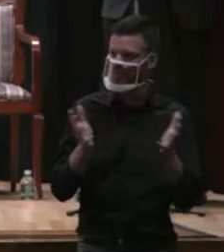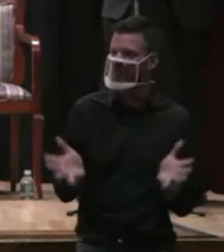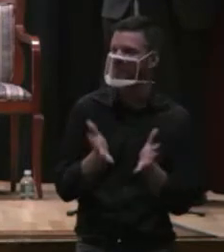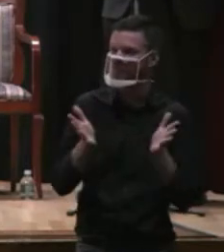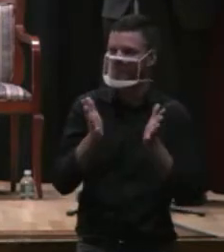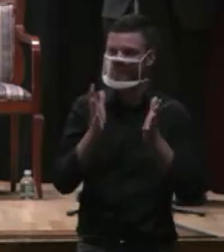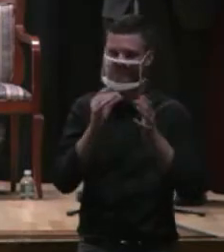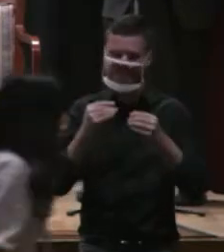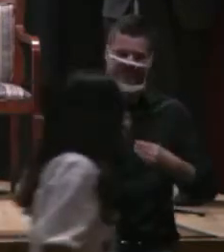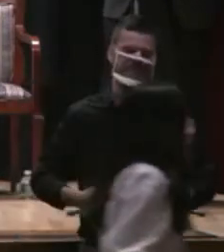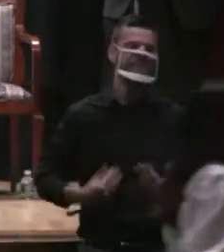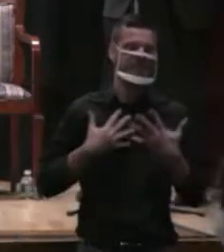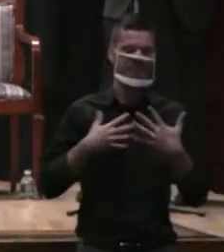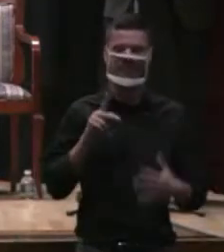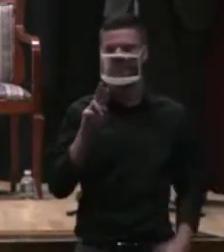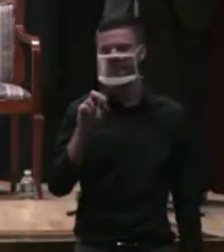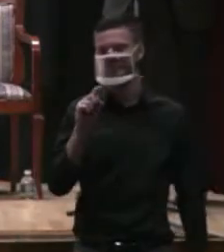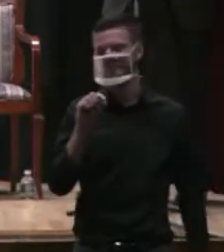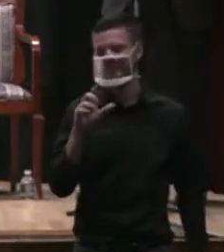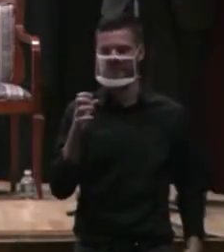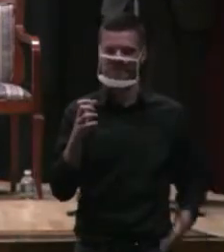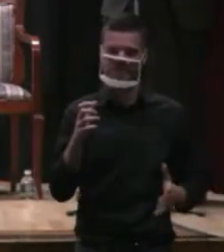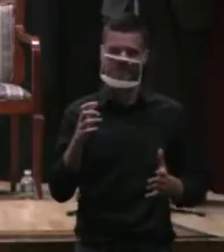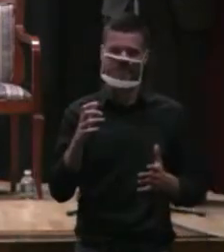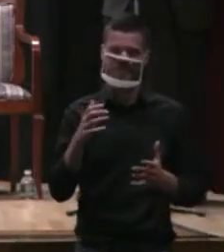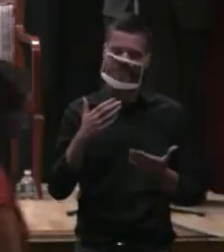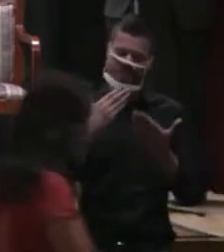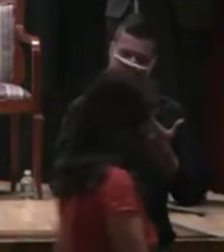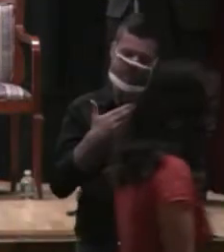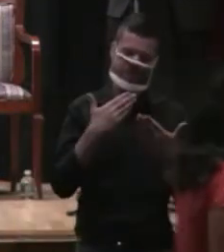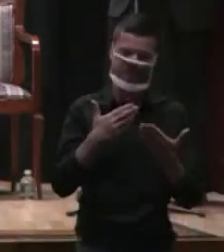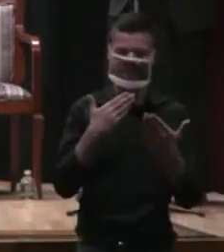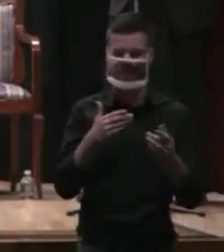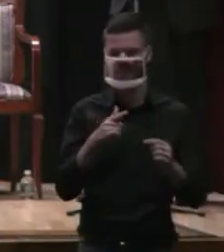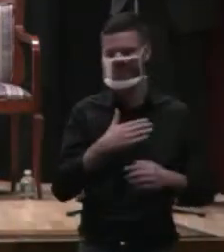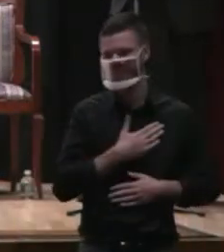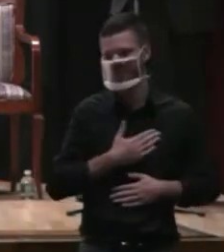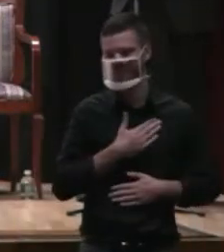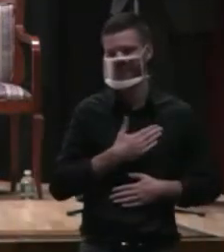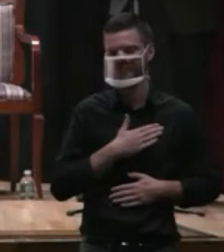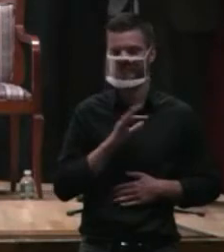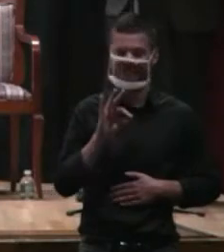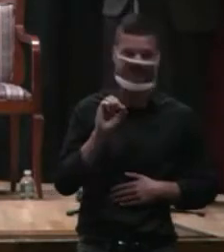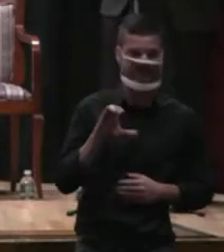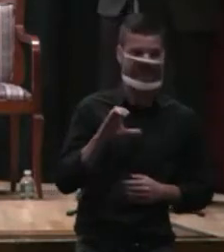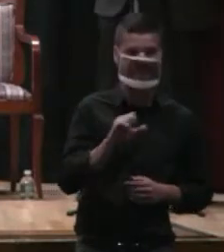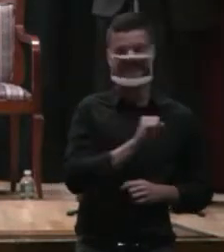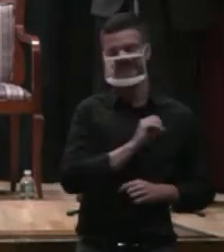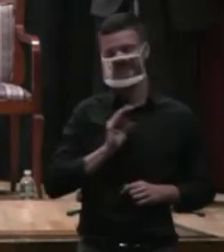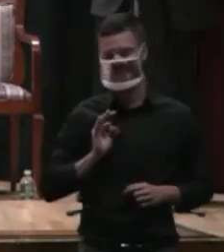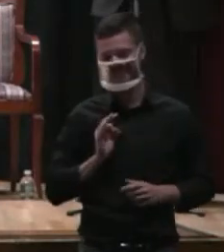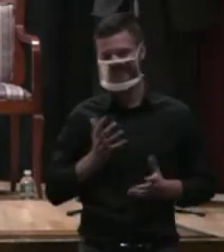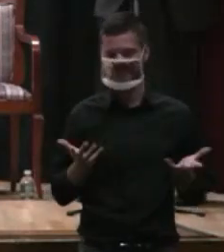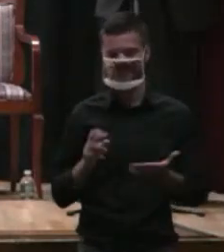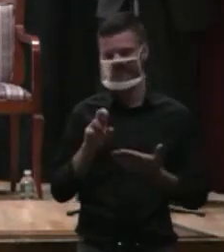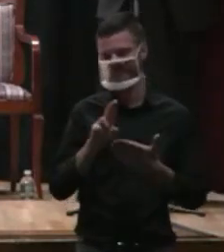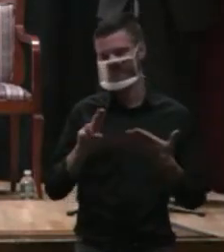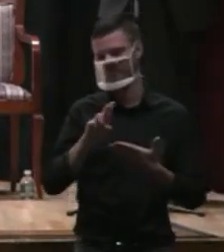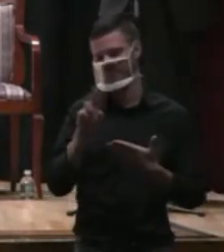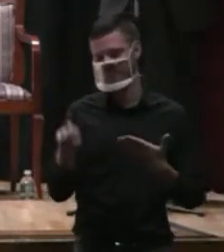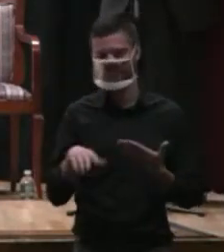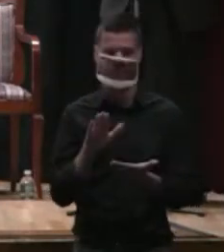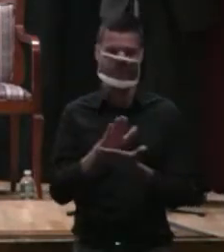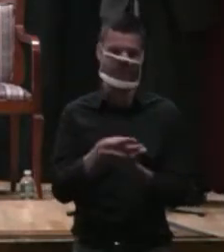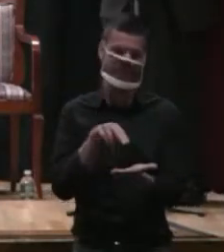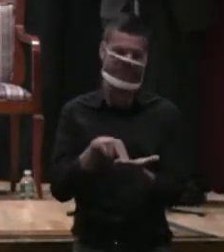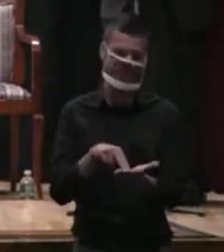inspiration. Christelle would also like to extend her deepest appreciation to the faculty and the staff at the University of Rochester School of Nursing.